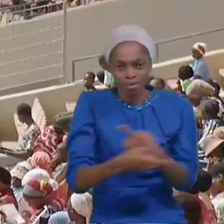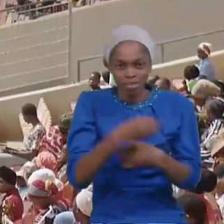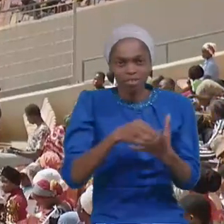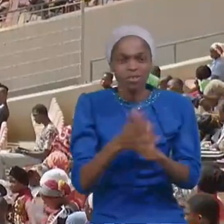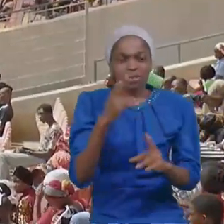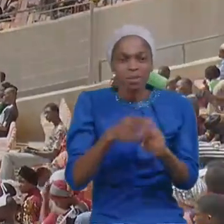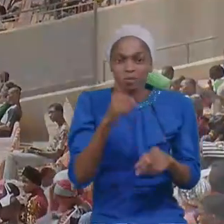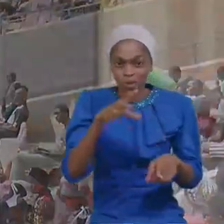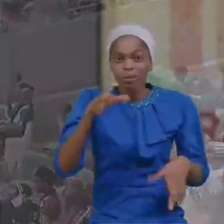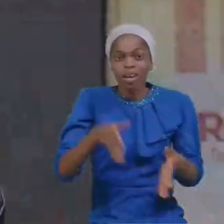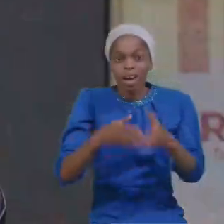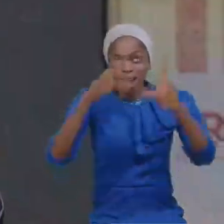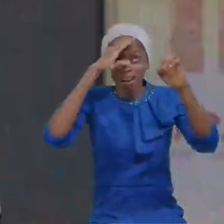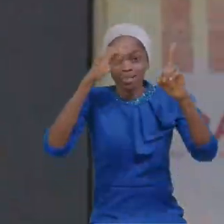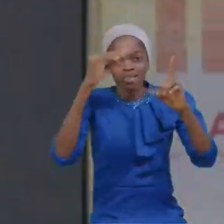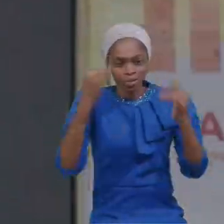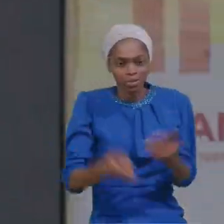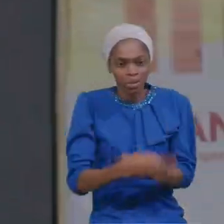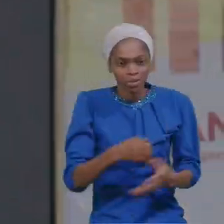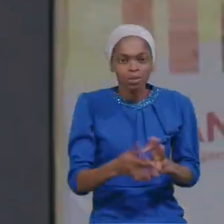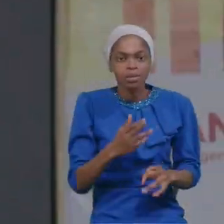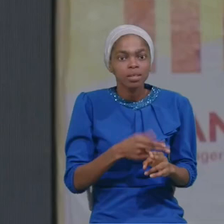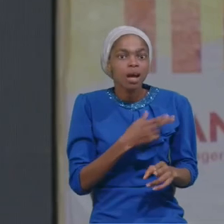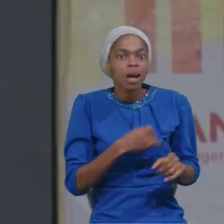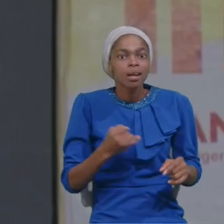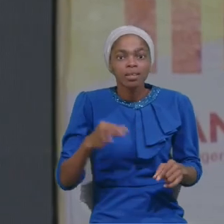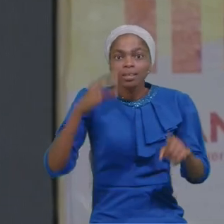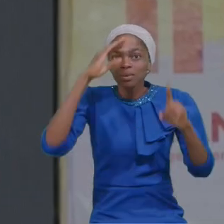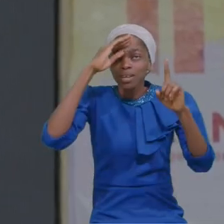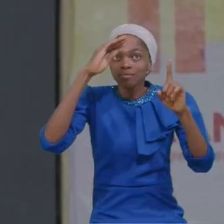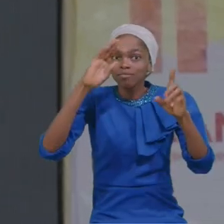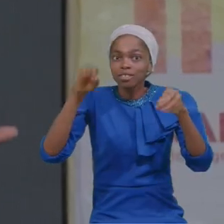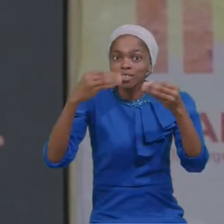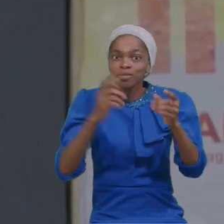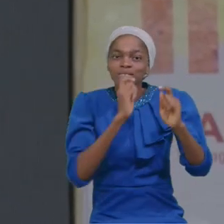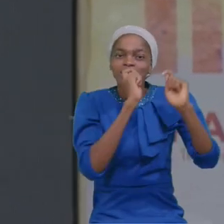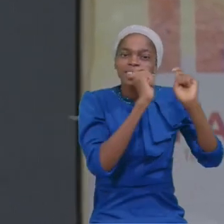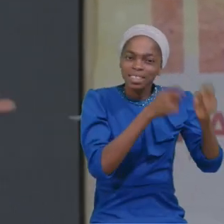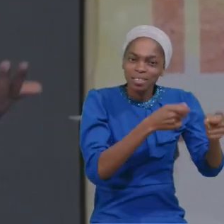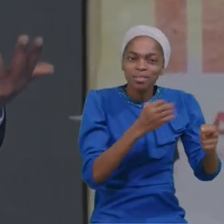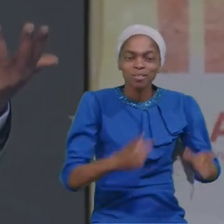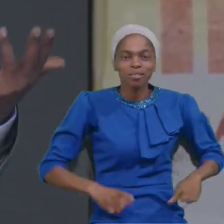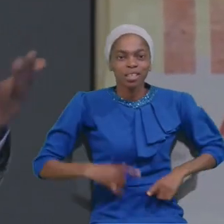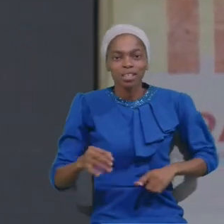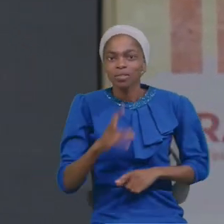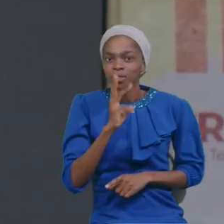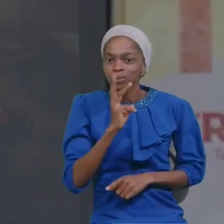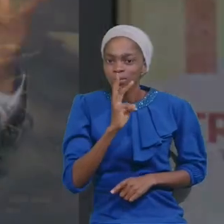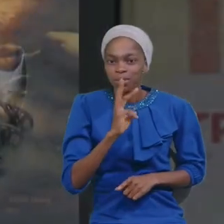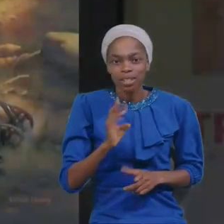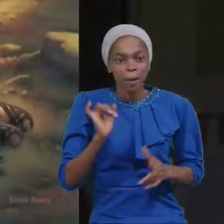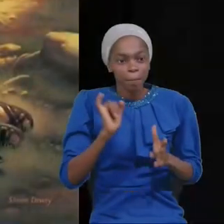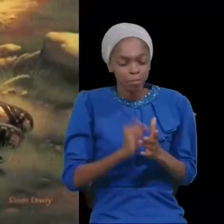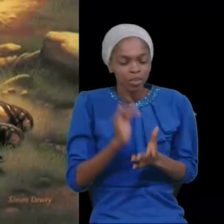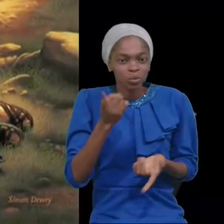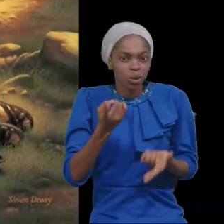living waters. The living waters that will come into you and on and flow